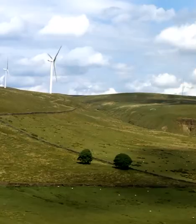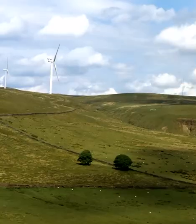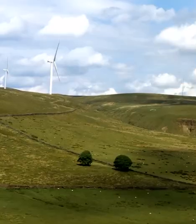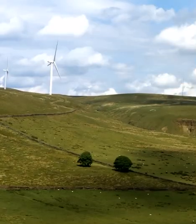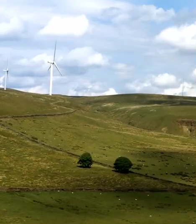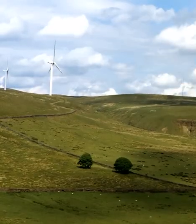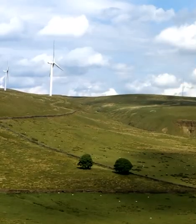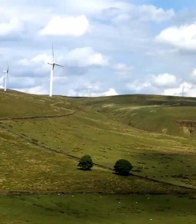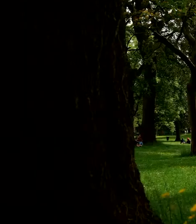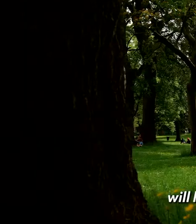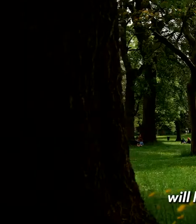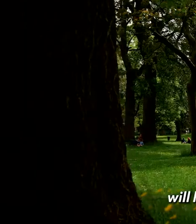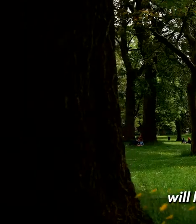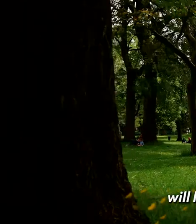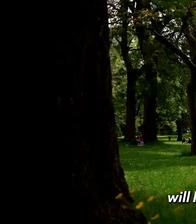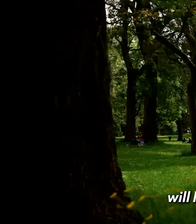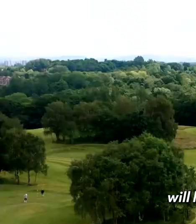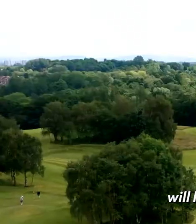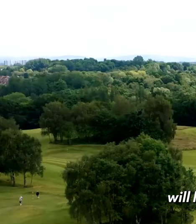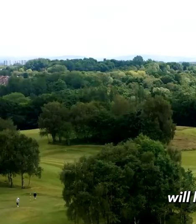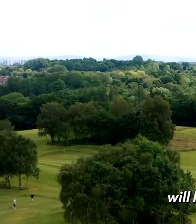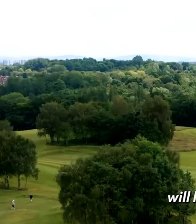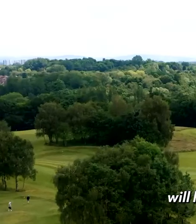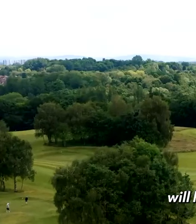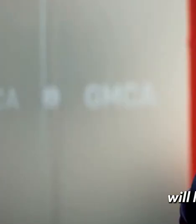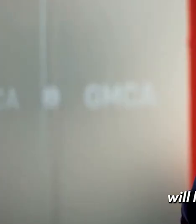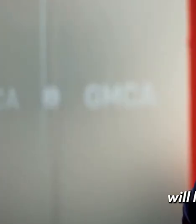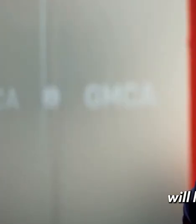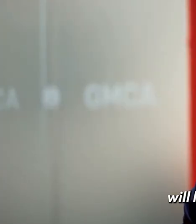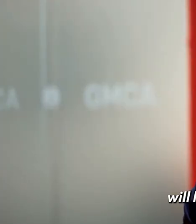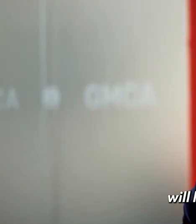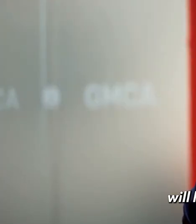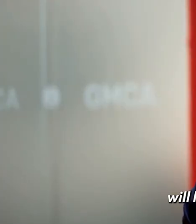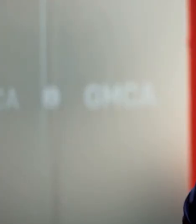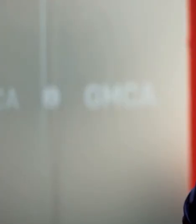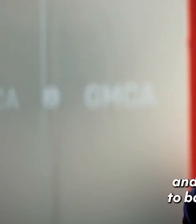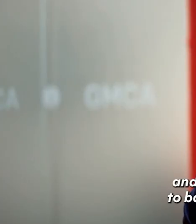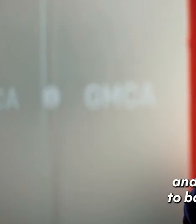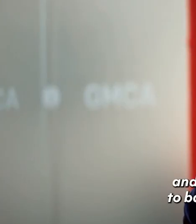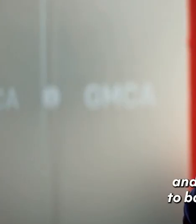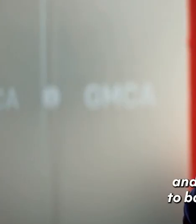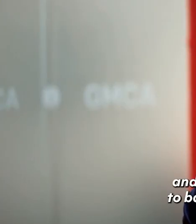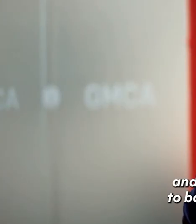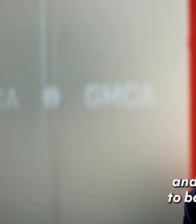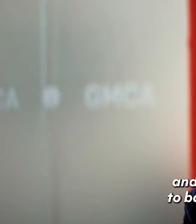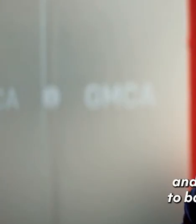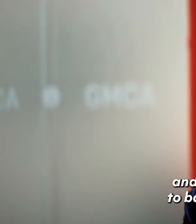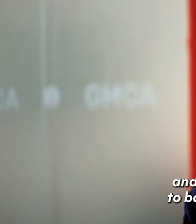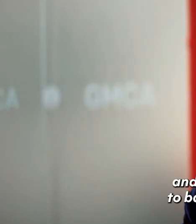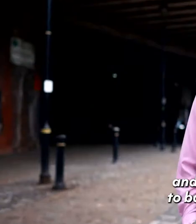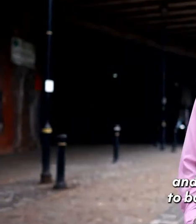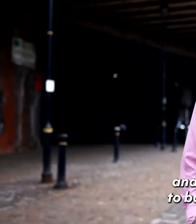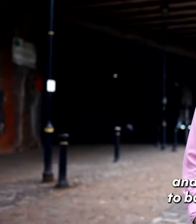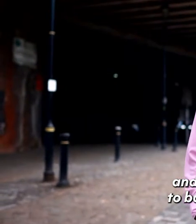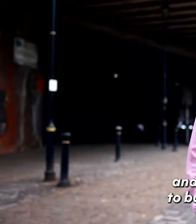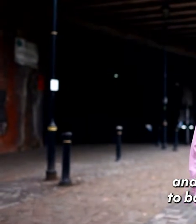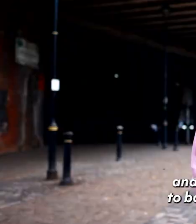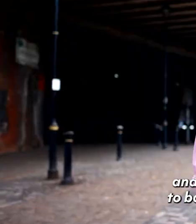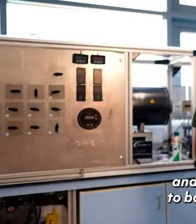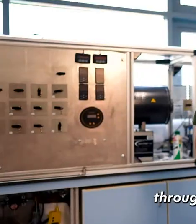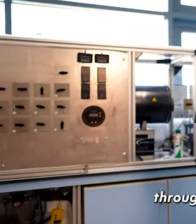pollution. The Green Revolution will help us reduce inequalities. And we want the government to back our